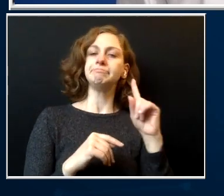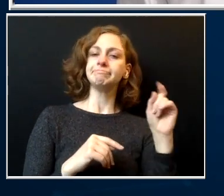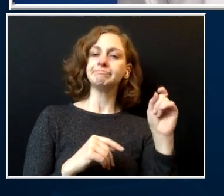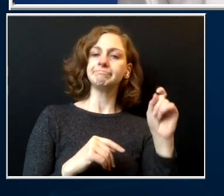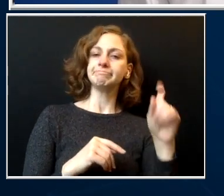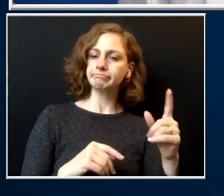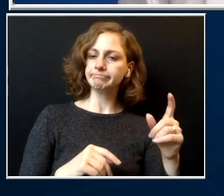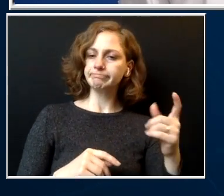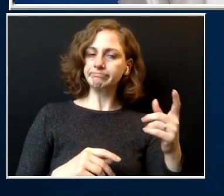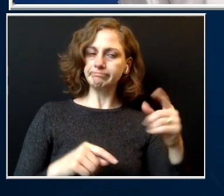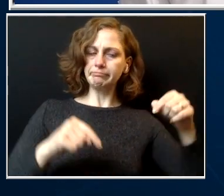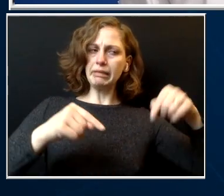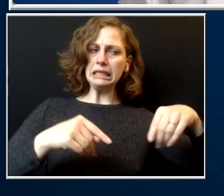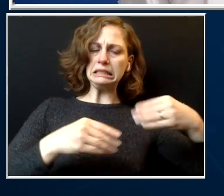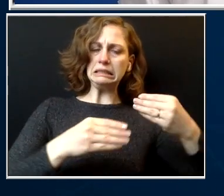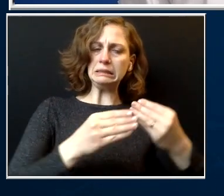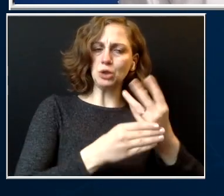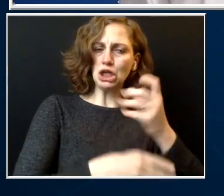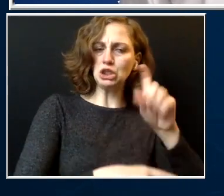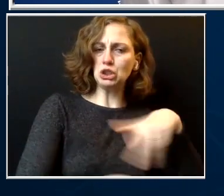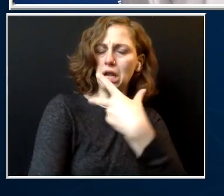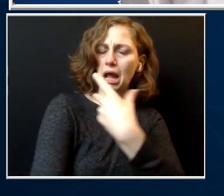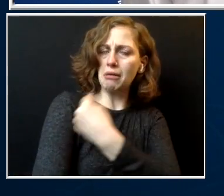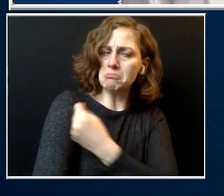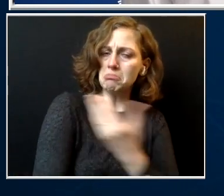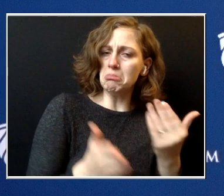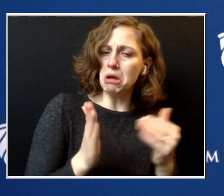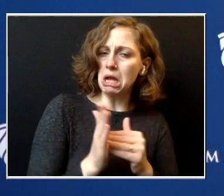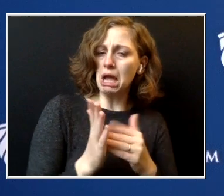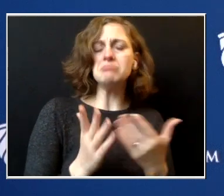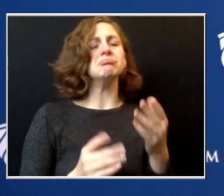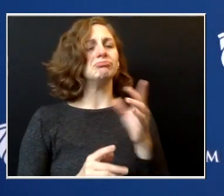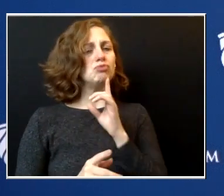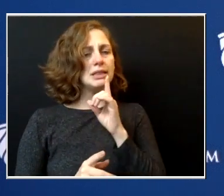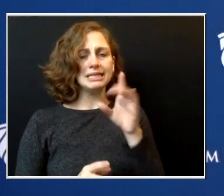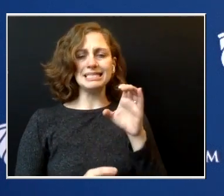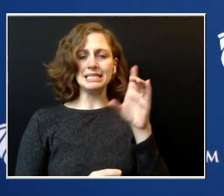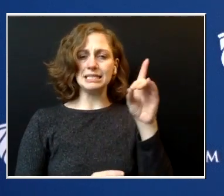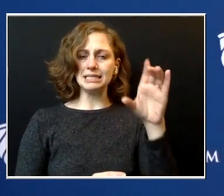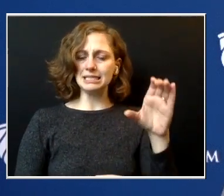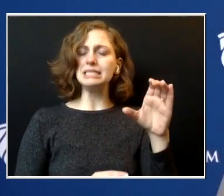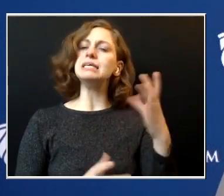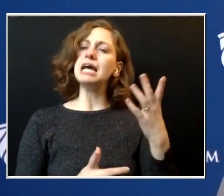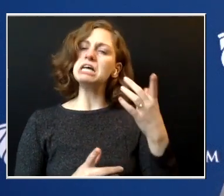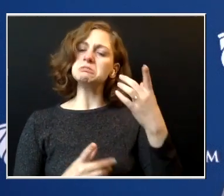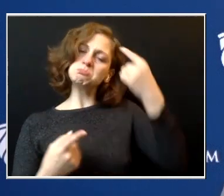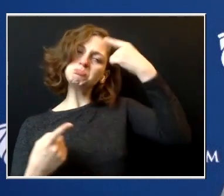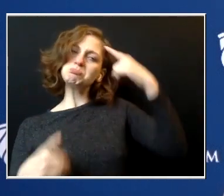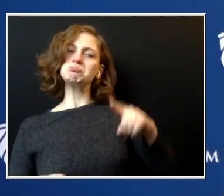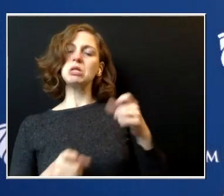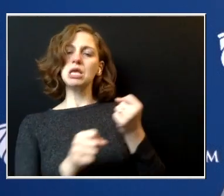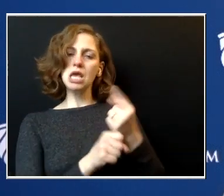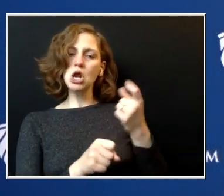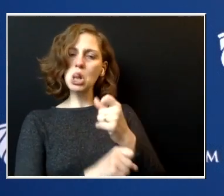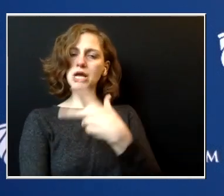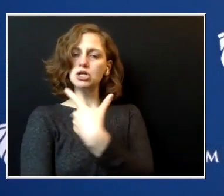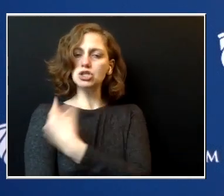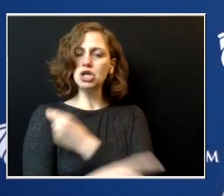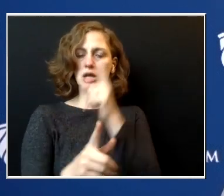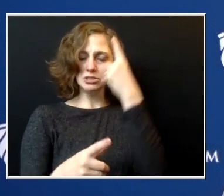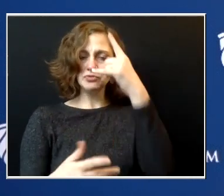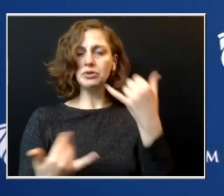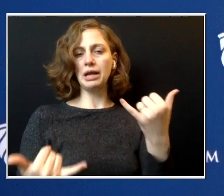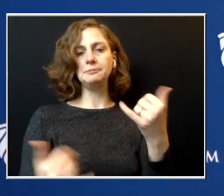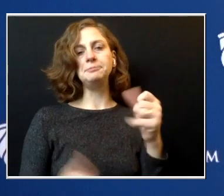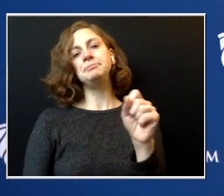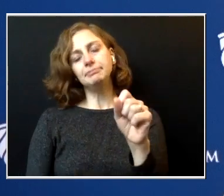on kind of a yearly approach so far. Yeah, I agree. I think that's right. For most people, it is just kind